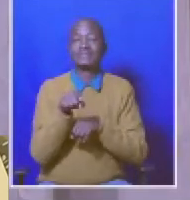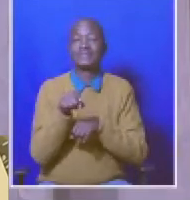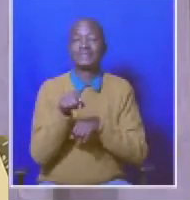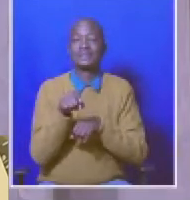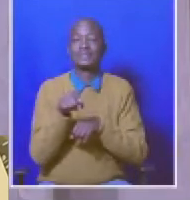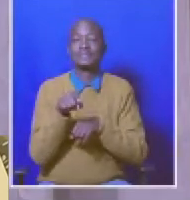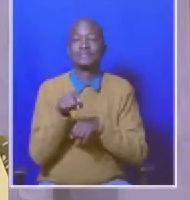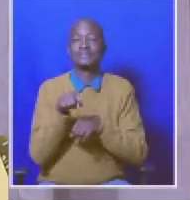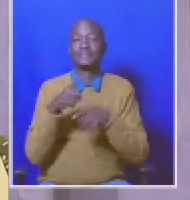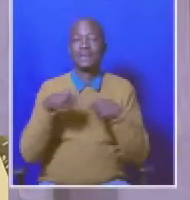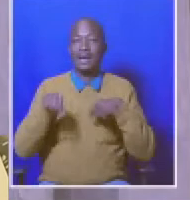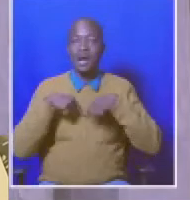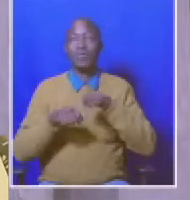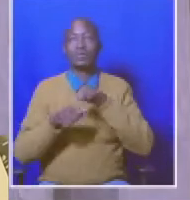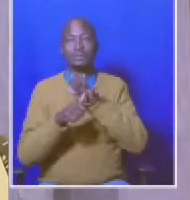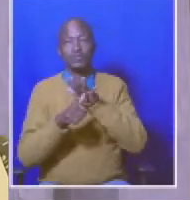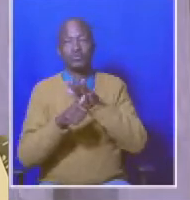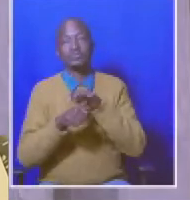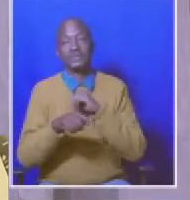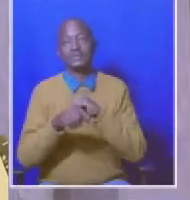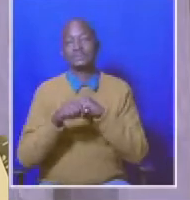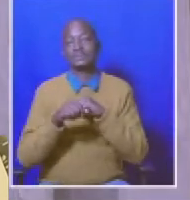this is our priority.